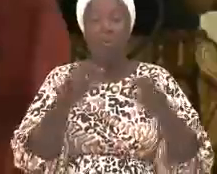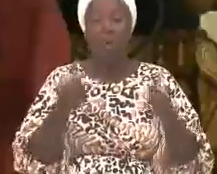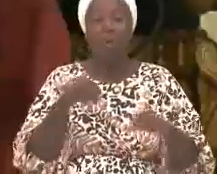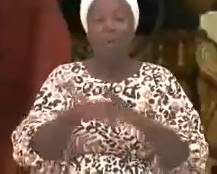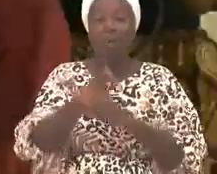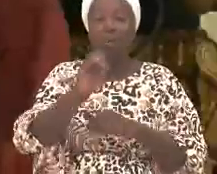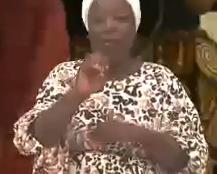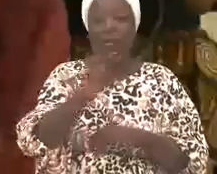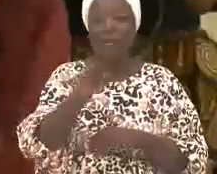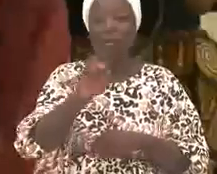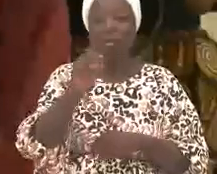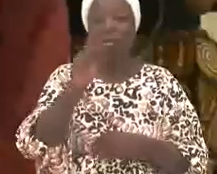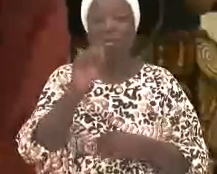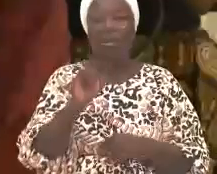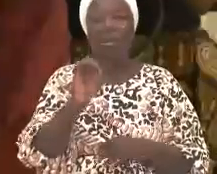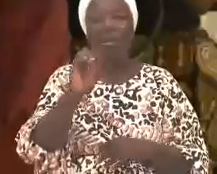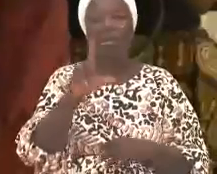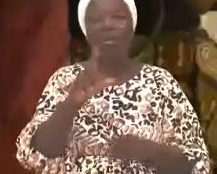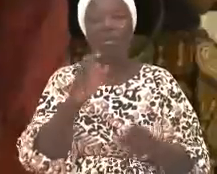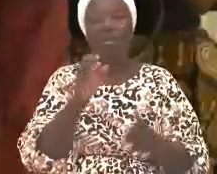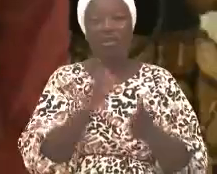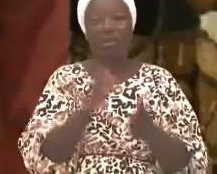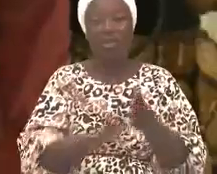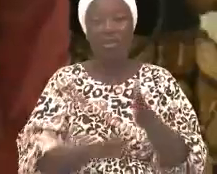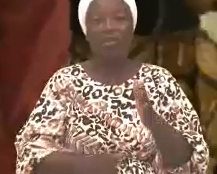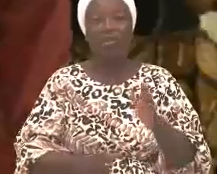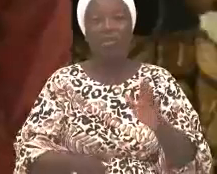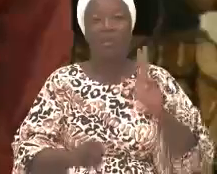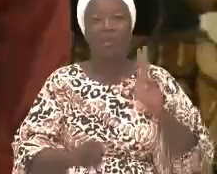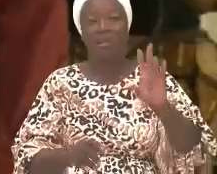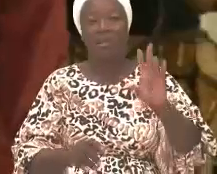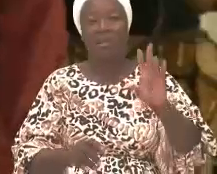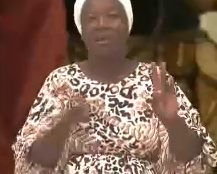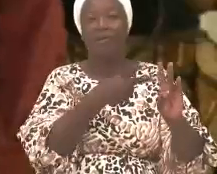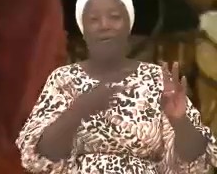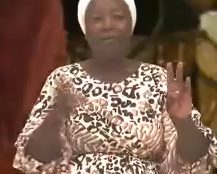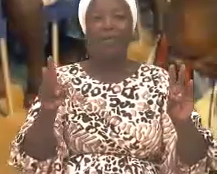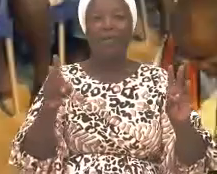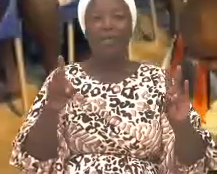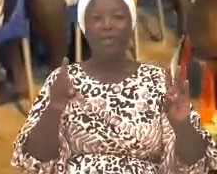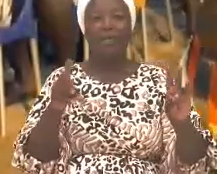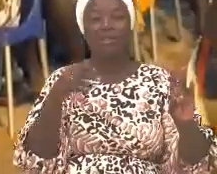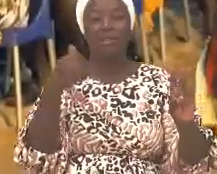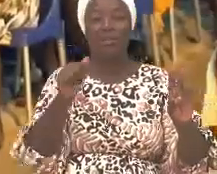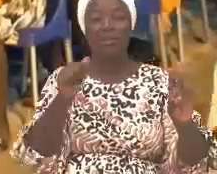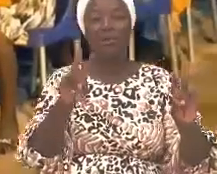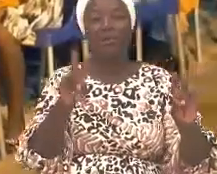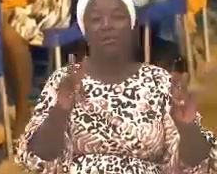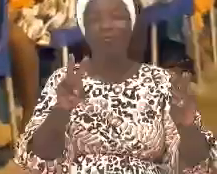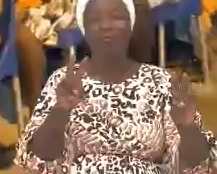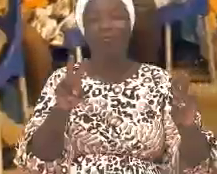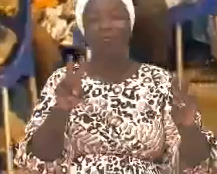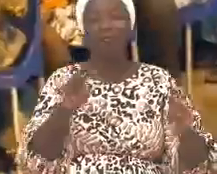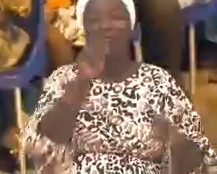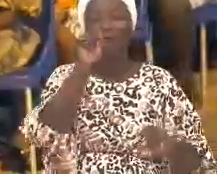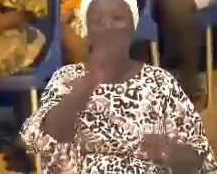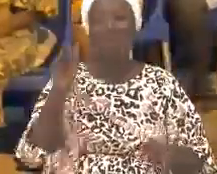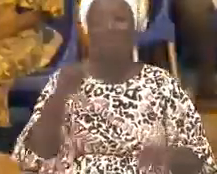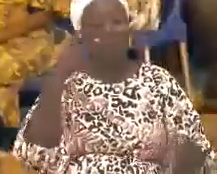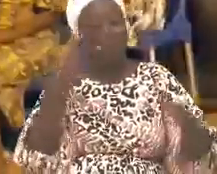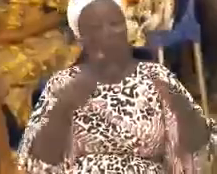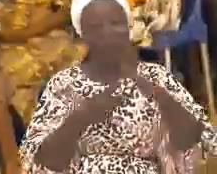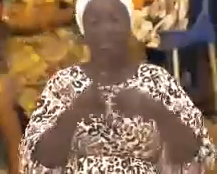Ezekiel chapter 37. I'm reading from verse 12. Therefore prophesy and